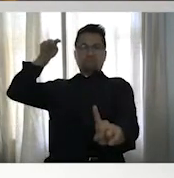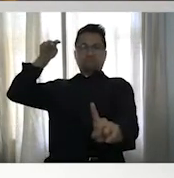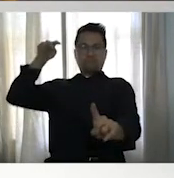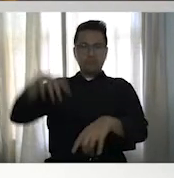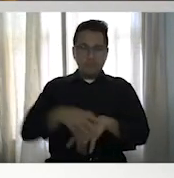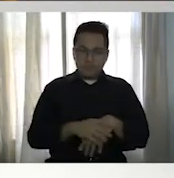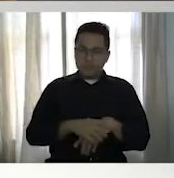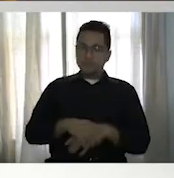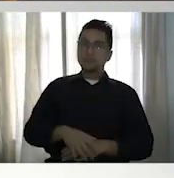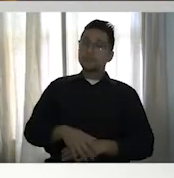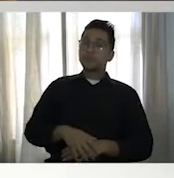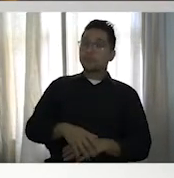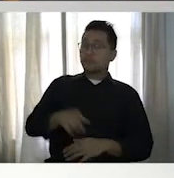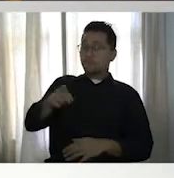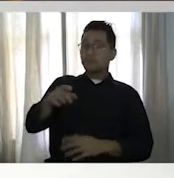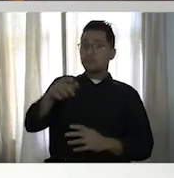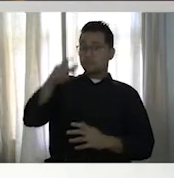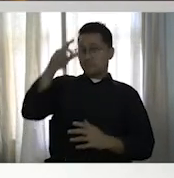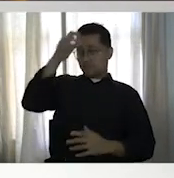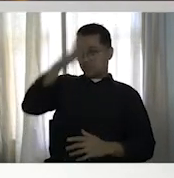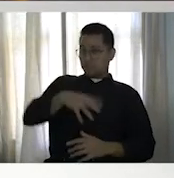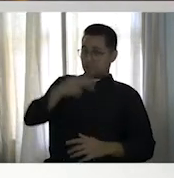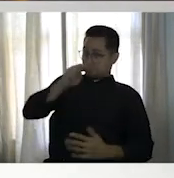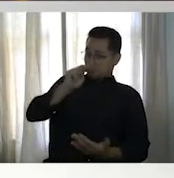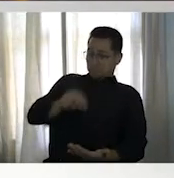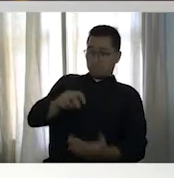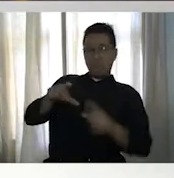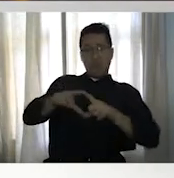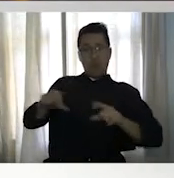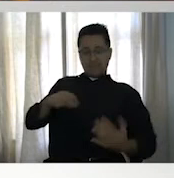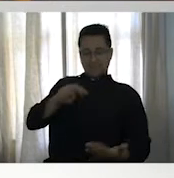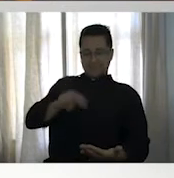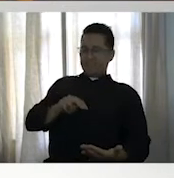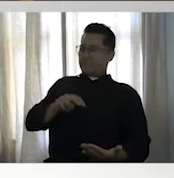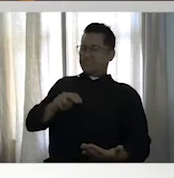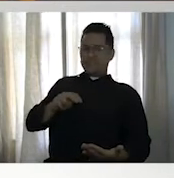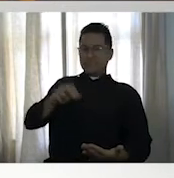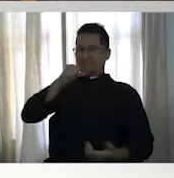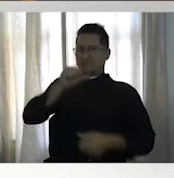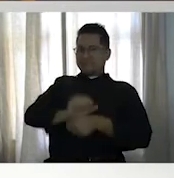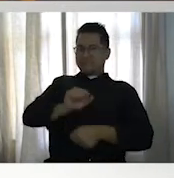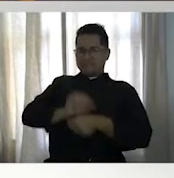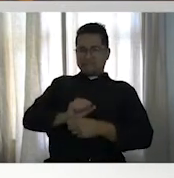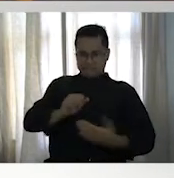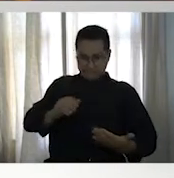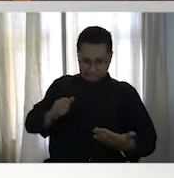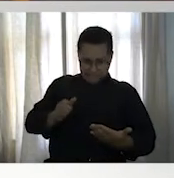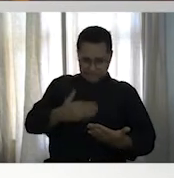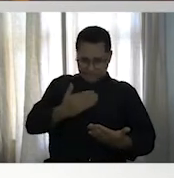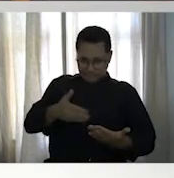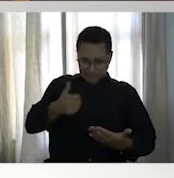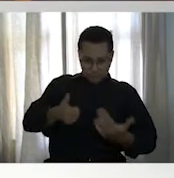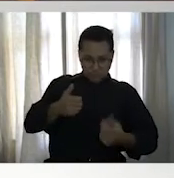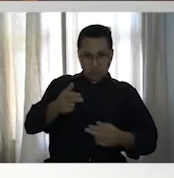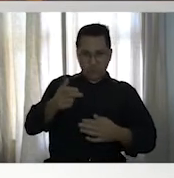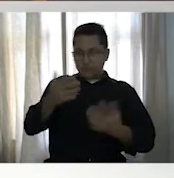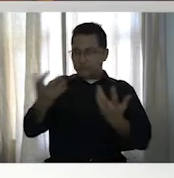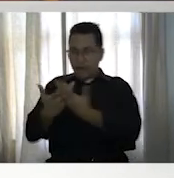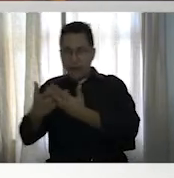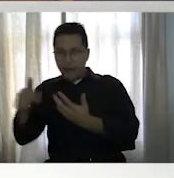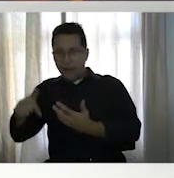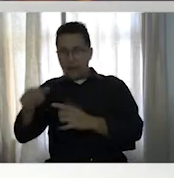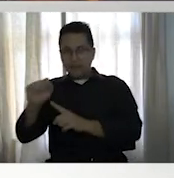So he looked down at his cards and he realized that they weren't going to work, and he didn't know which one he was supposed to use, right?